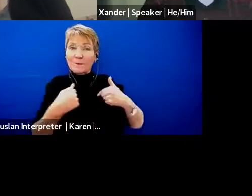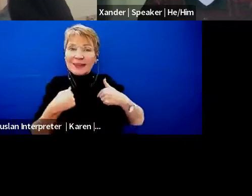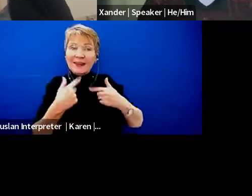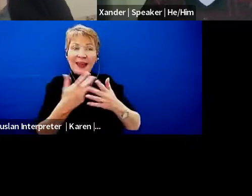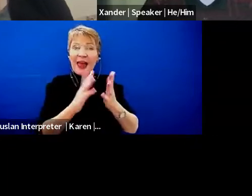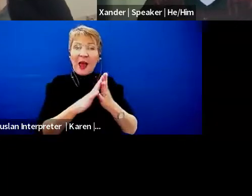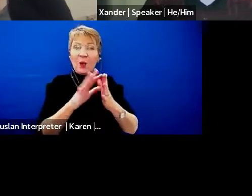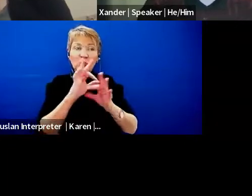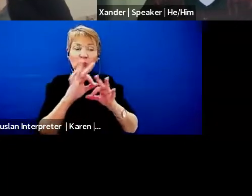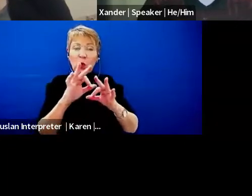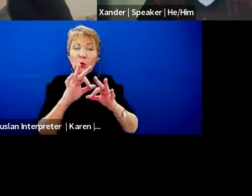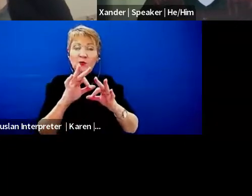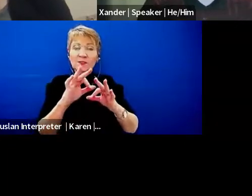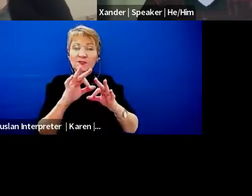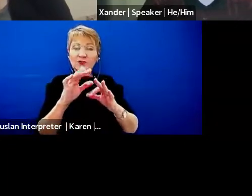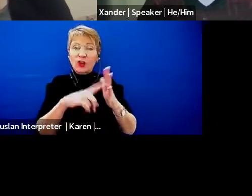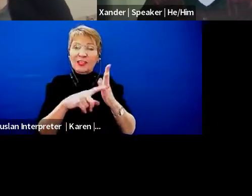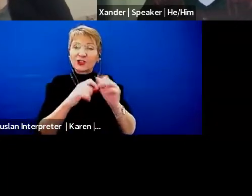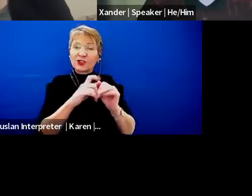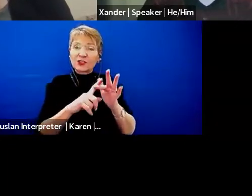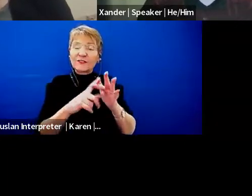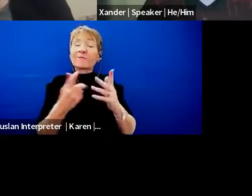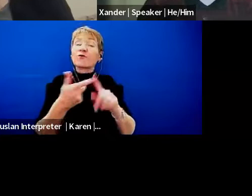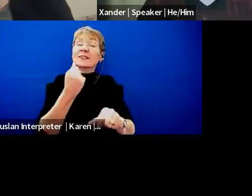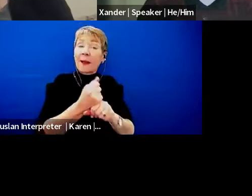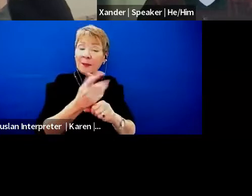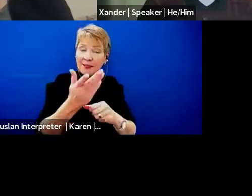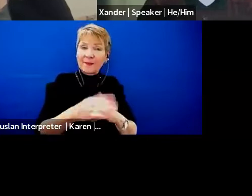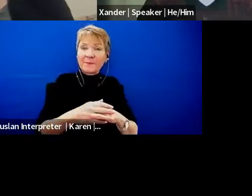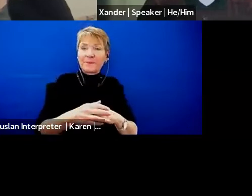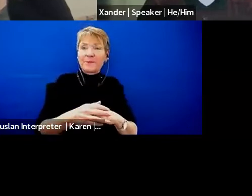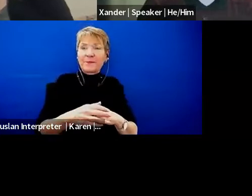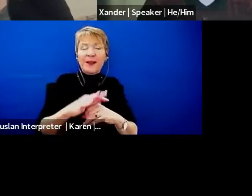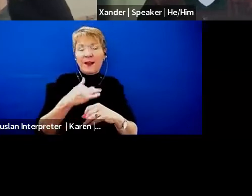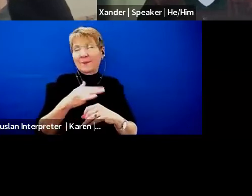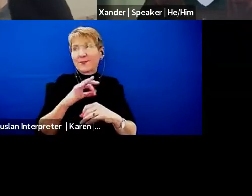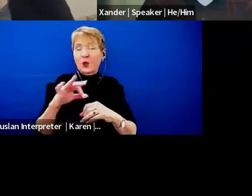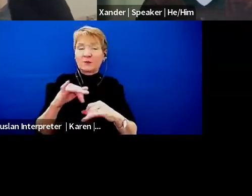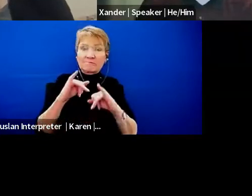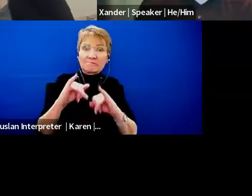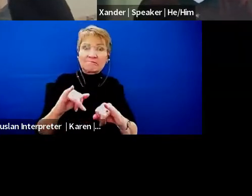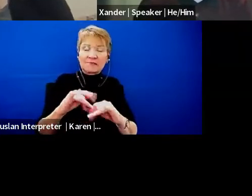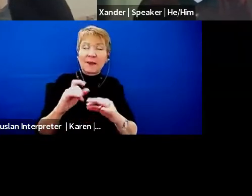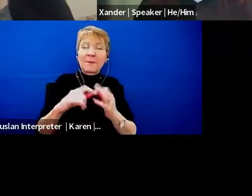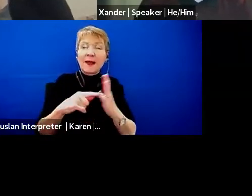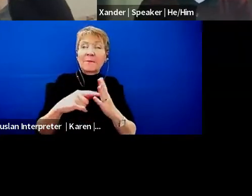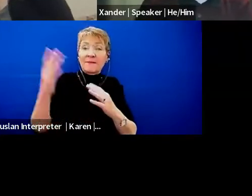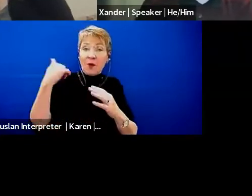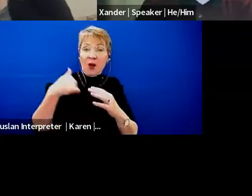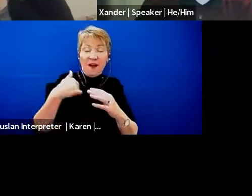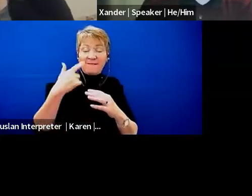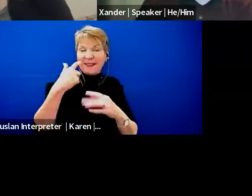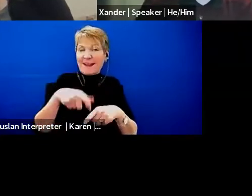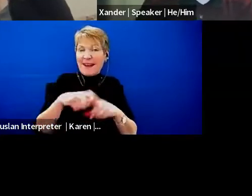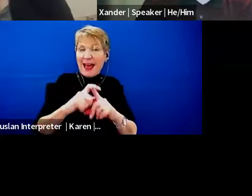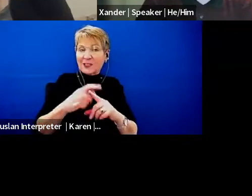judge some of the things that she did. Like, for example, I'm not this bad anymore, but I used to struggle eating a